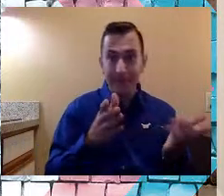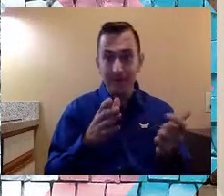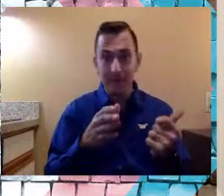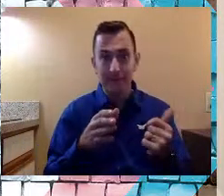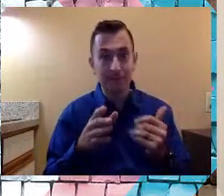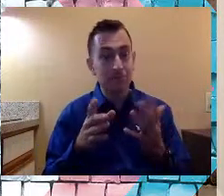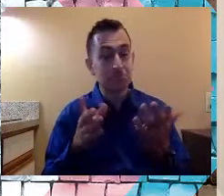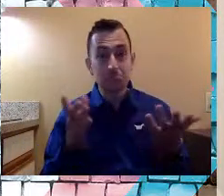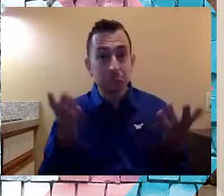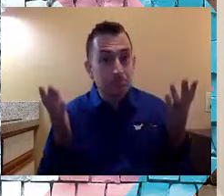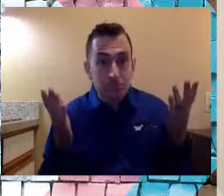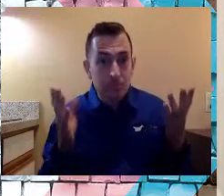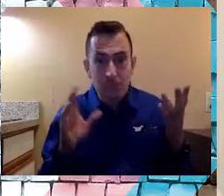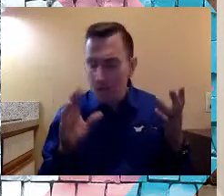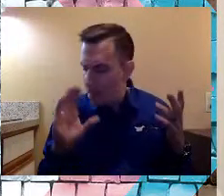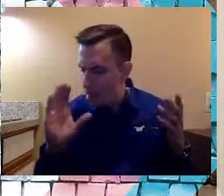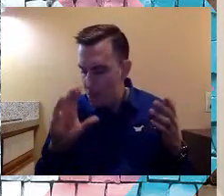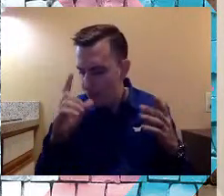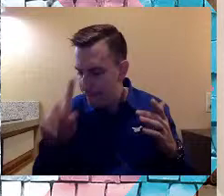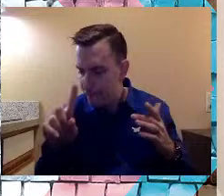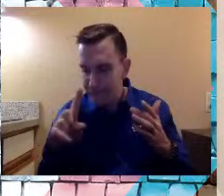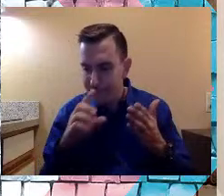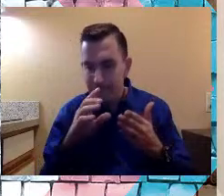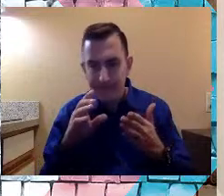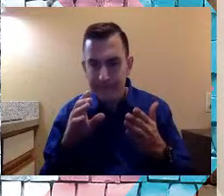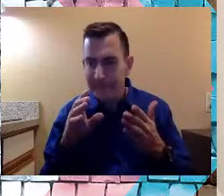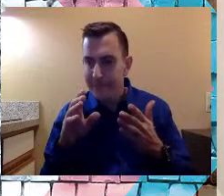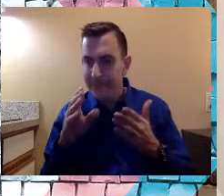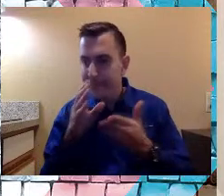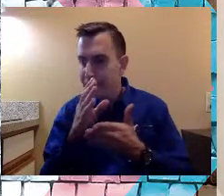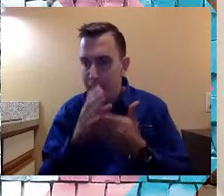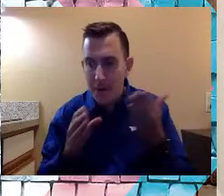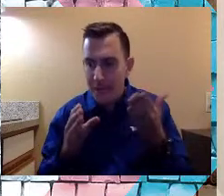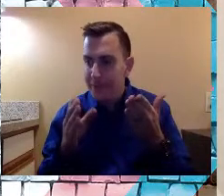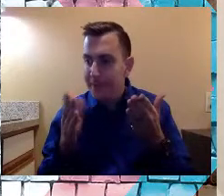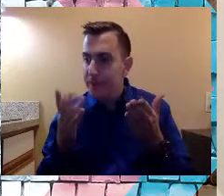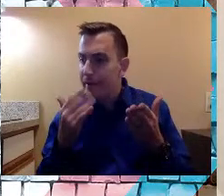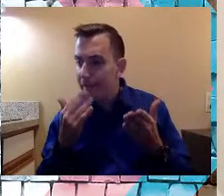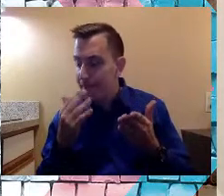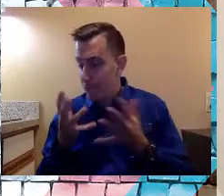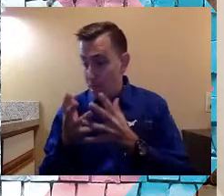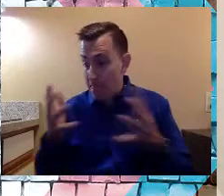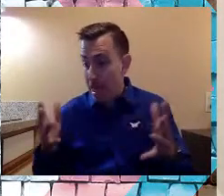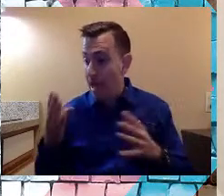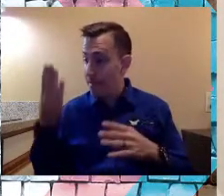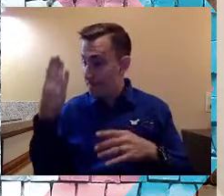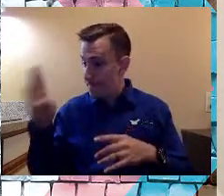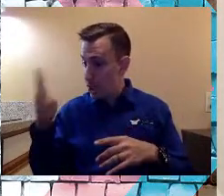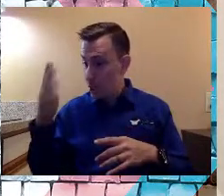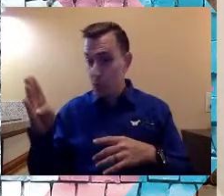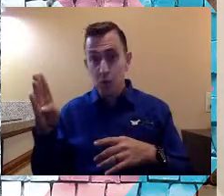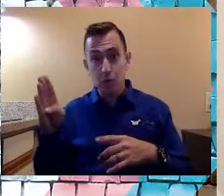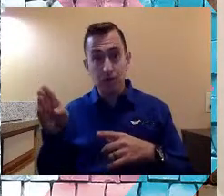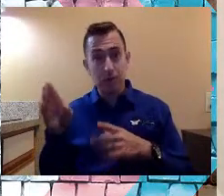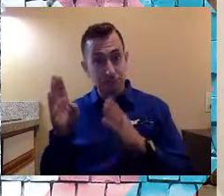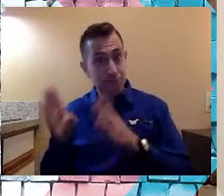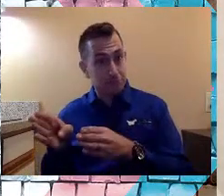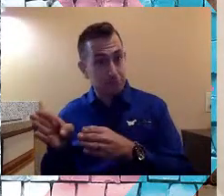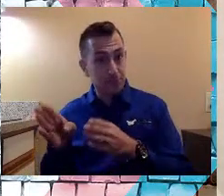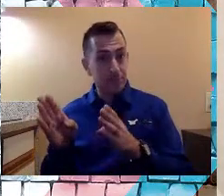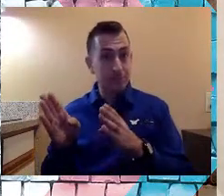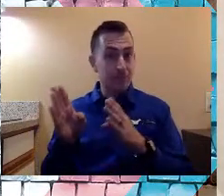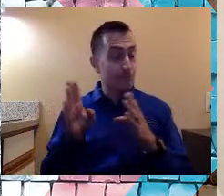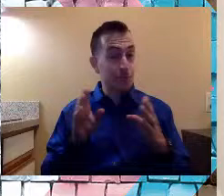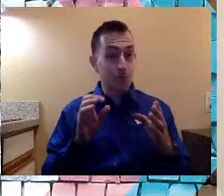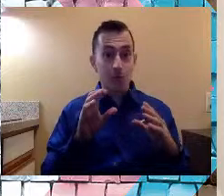look for parts that are very colorful. So this had a lot of blue in it, and I thought that was pretty cool. Or plain old